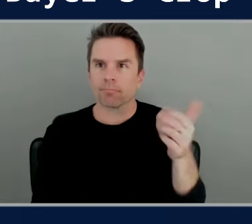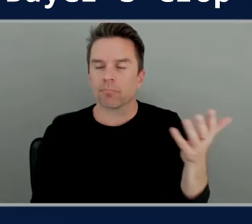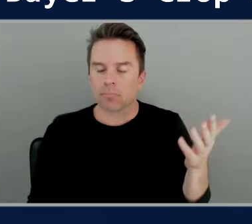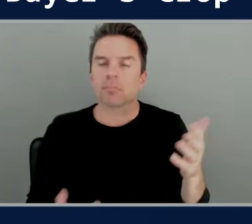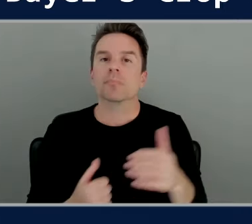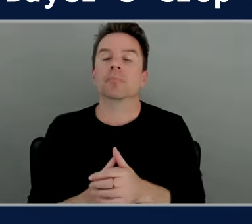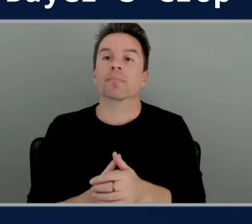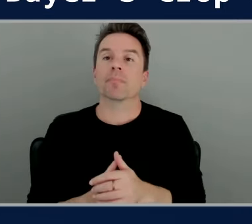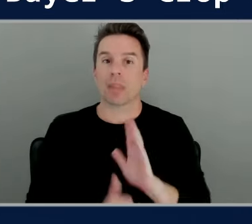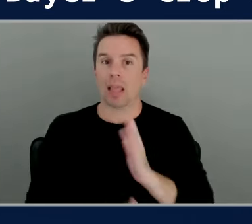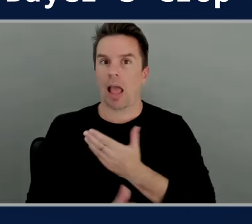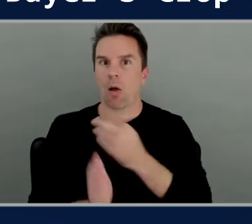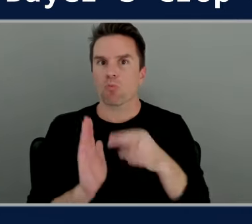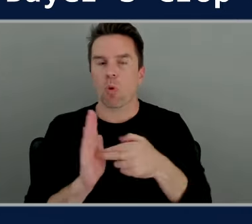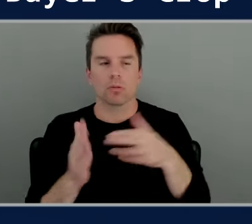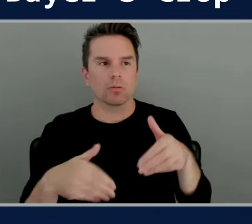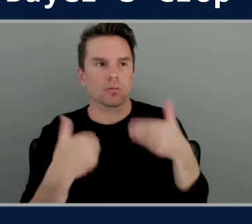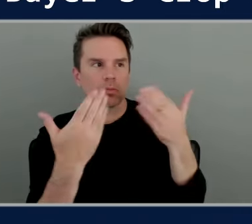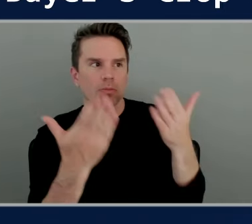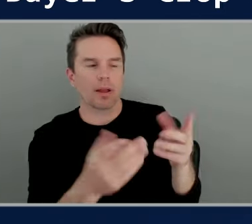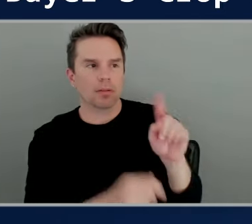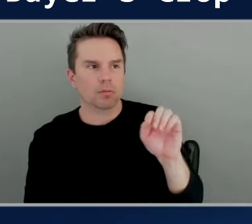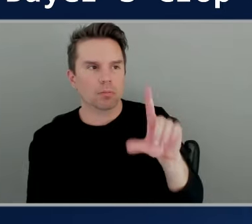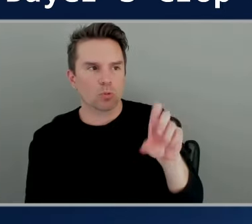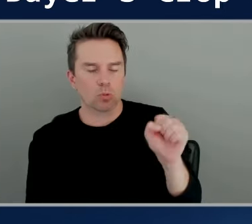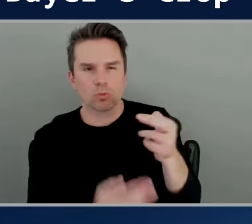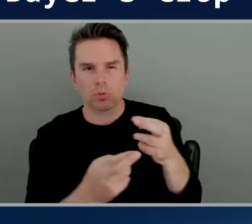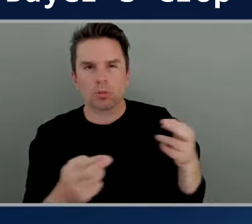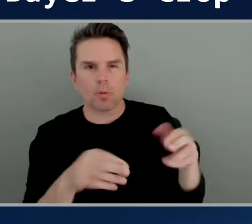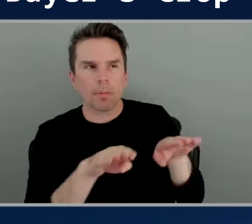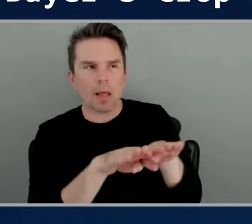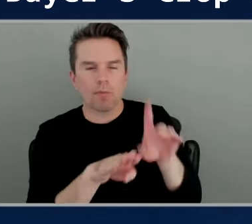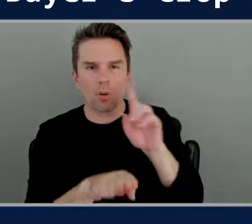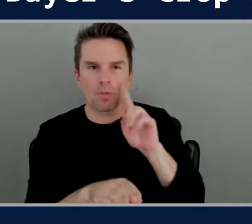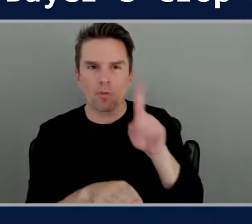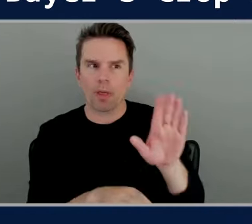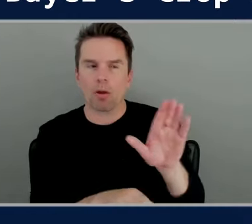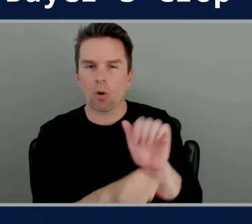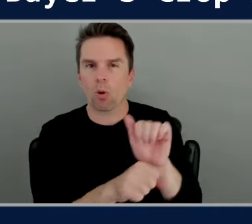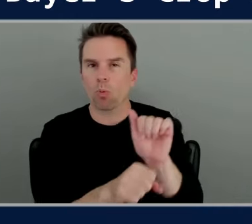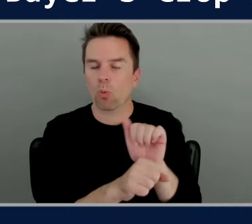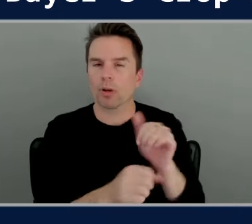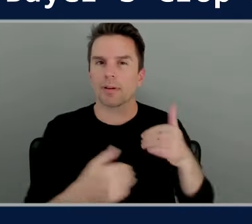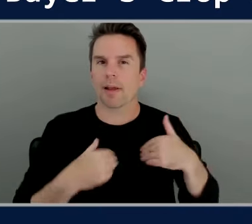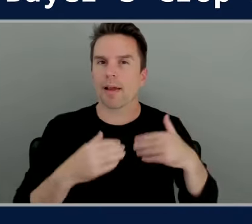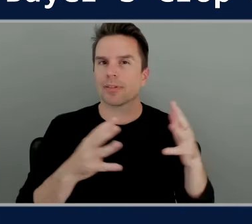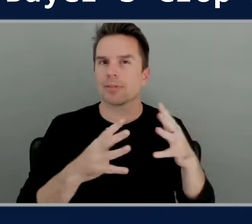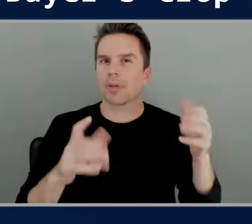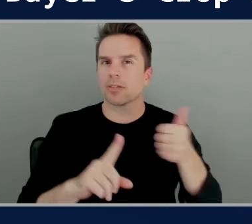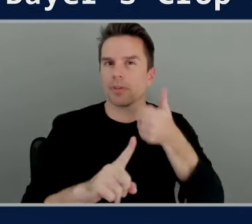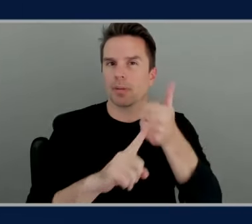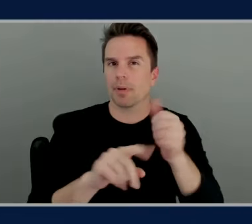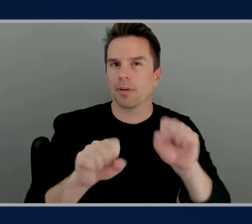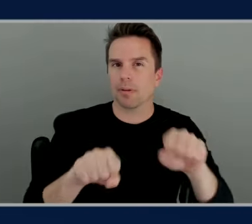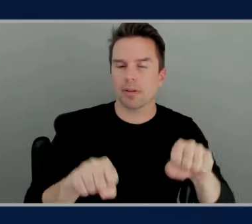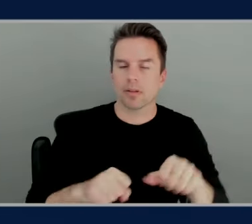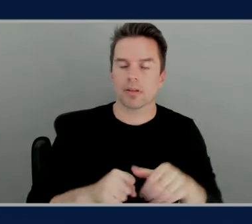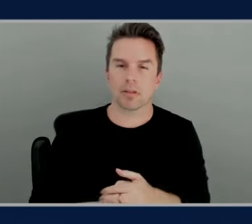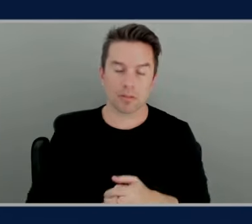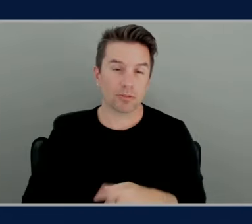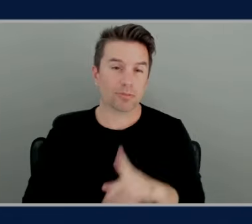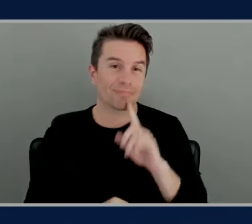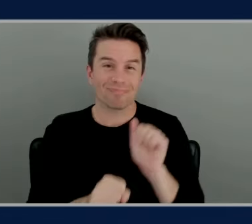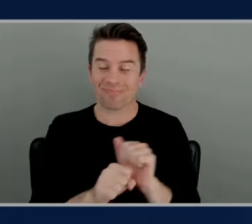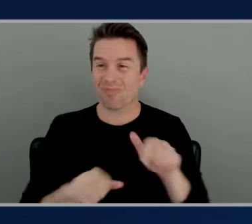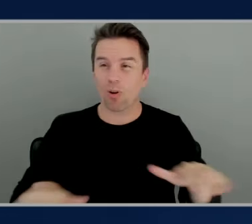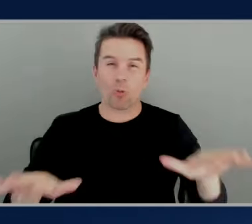the platforms and capabilities to make their impact as large as possible. Yeah, though, I mean, for sure, everywhere throughout the company,